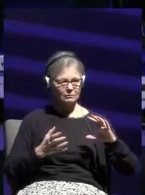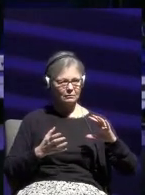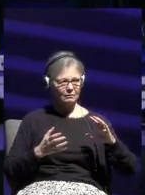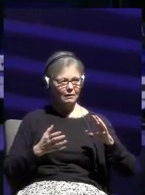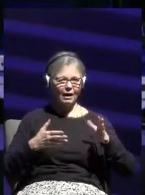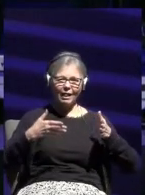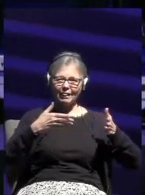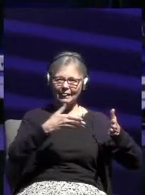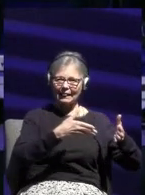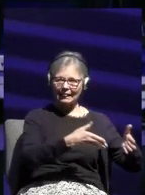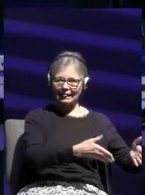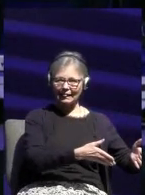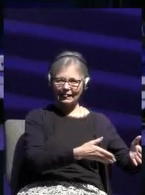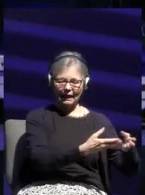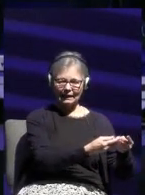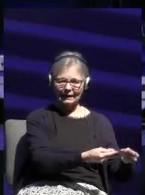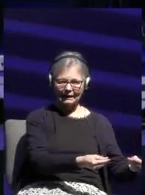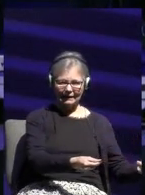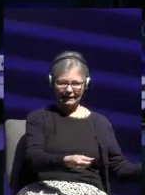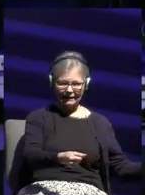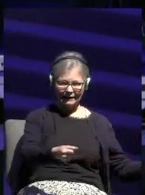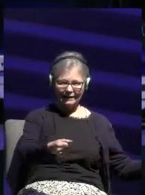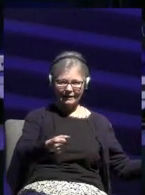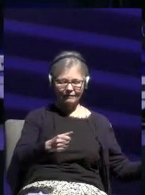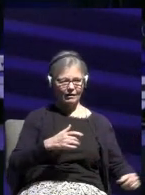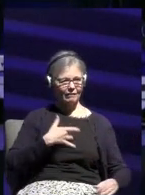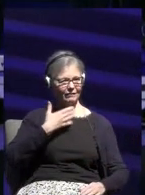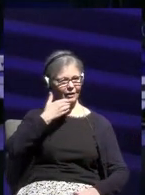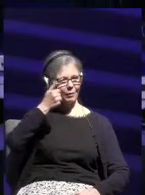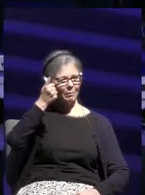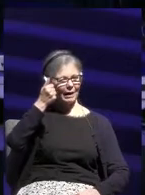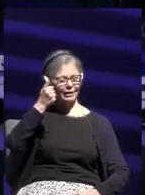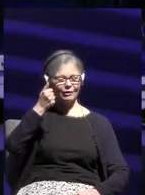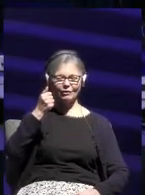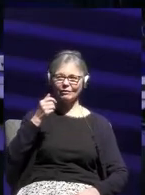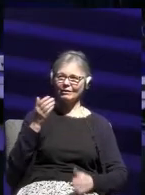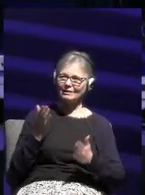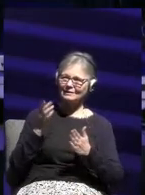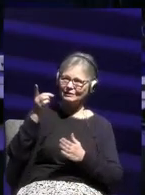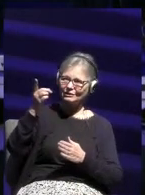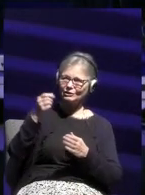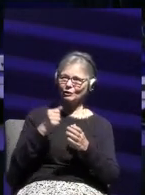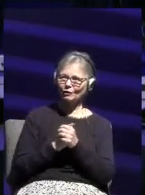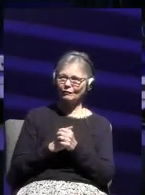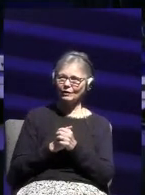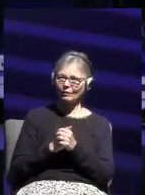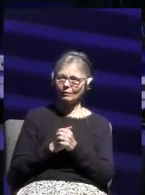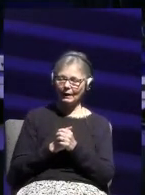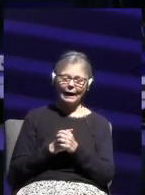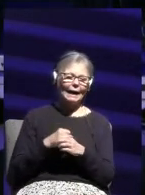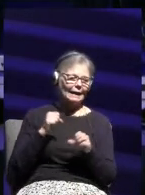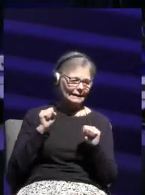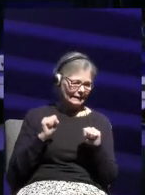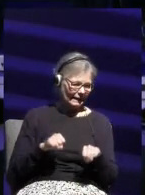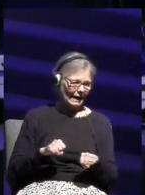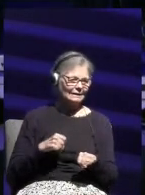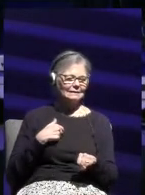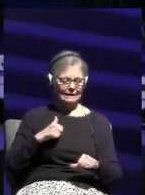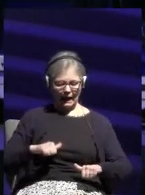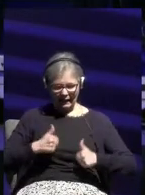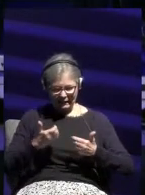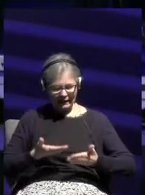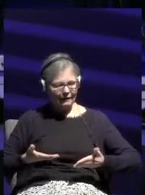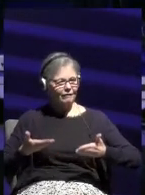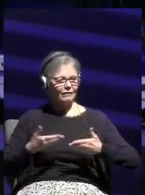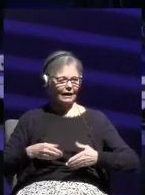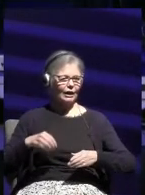leaving our system. And we walk in this world now and not of this world. It used to be we were in the